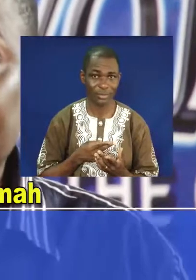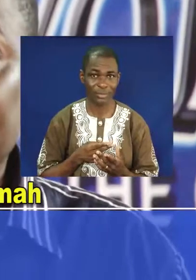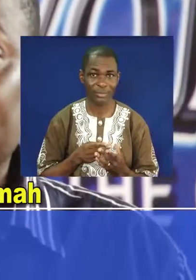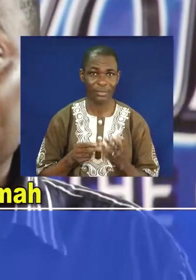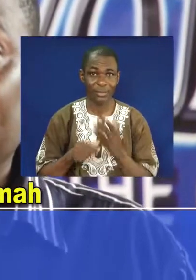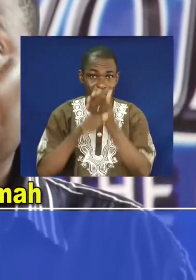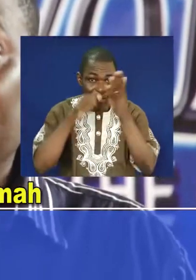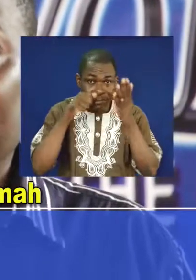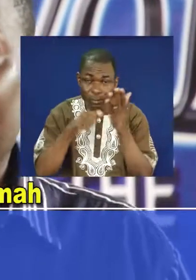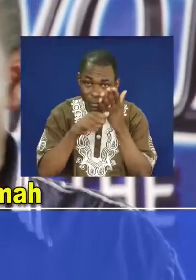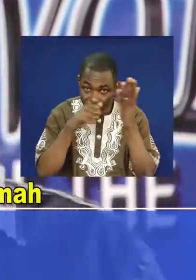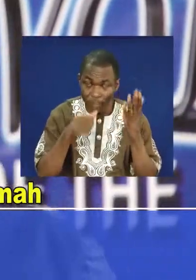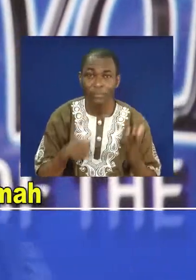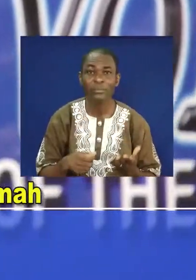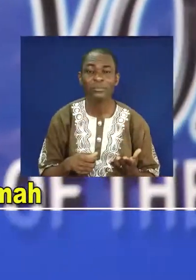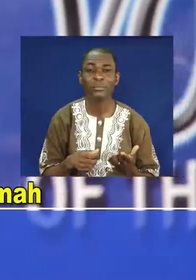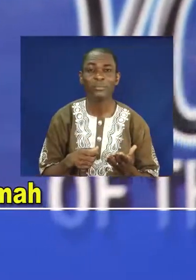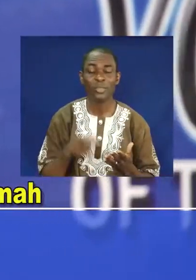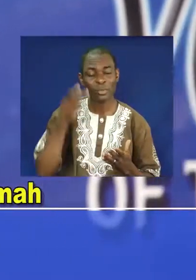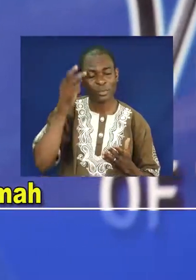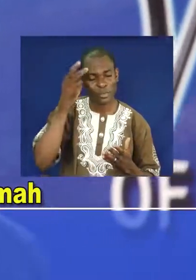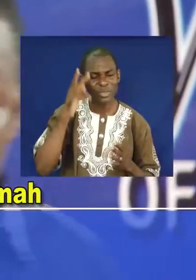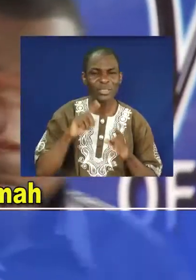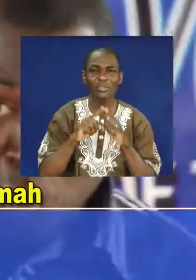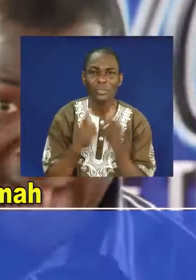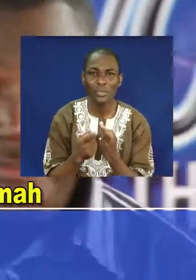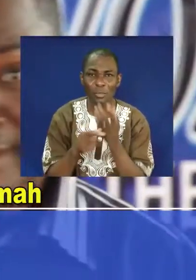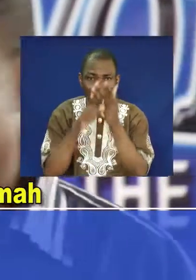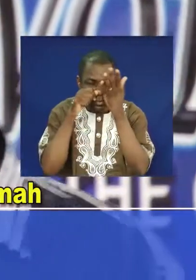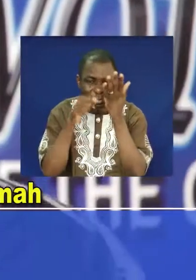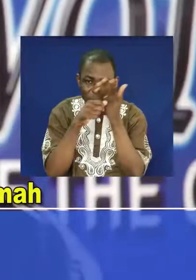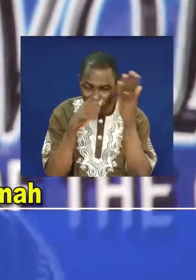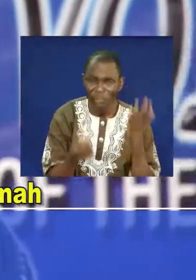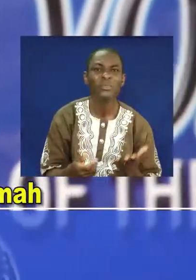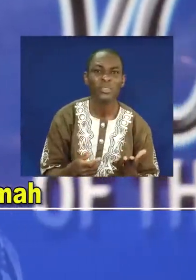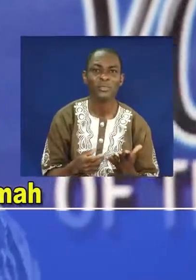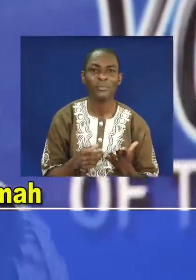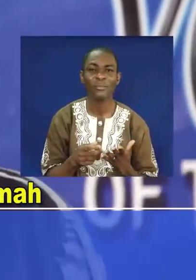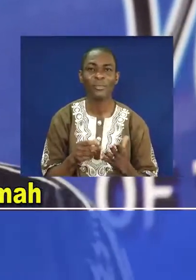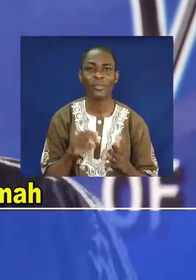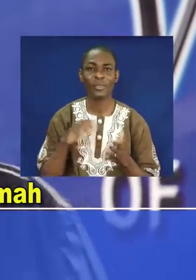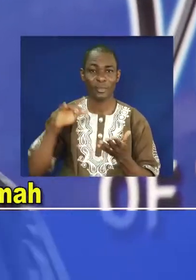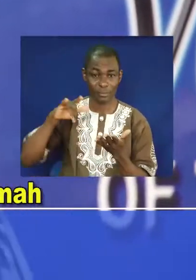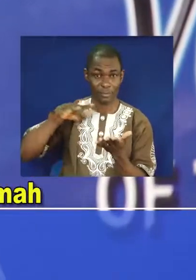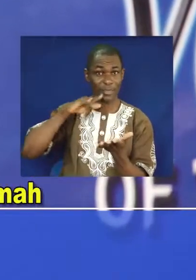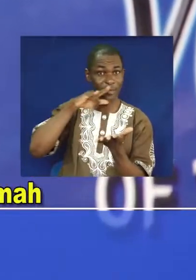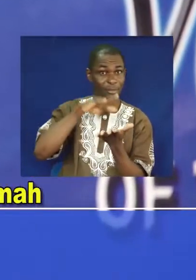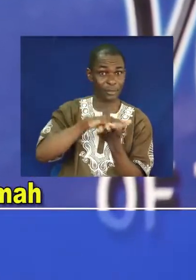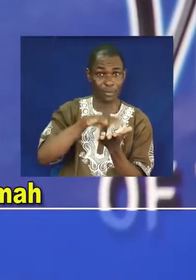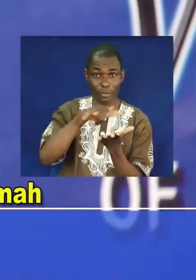fair? Yeah, no, no, or buy a buy you a moa. A 2 coin. Nay, at Nakofa